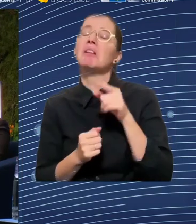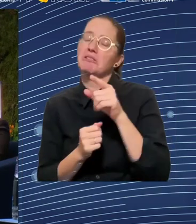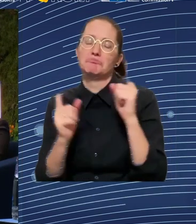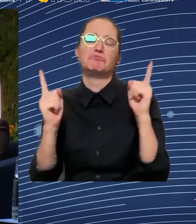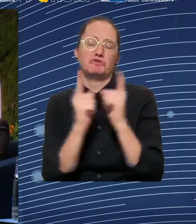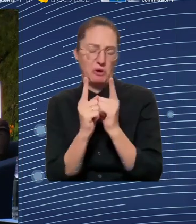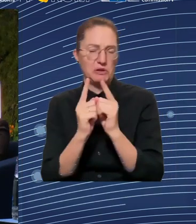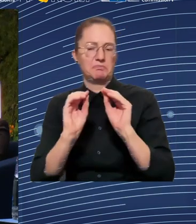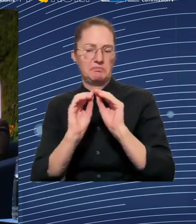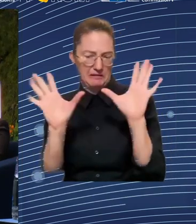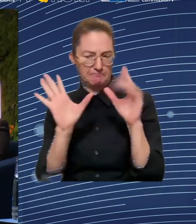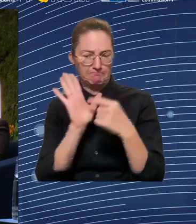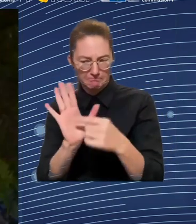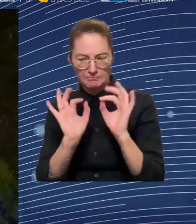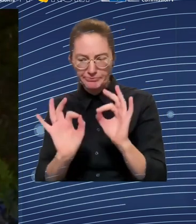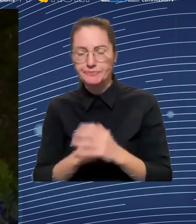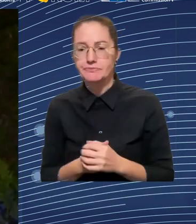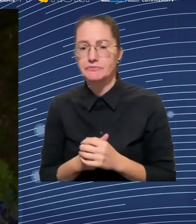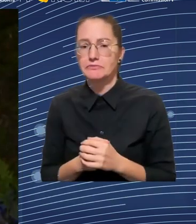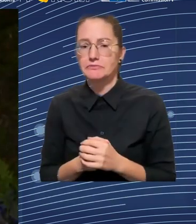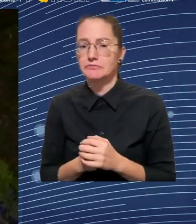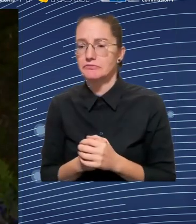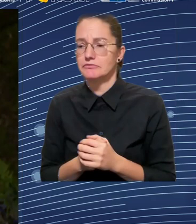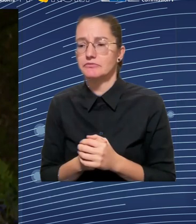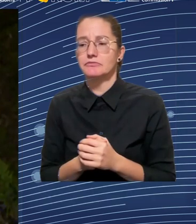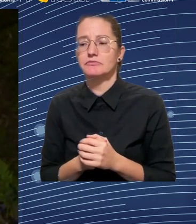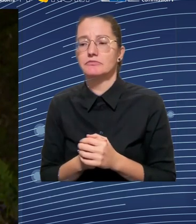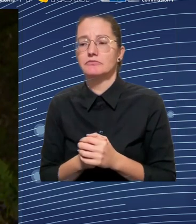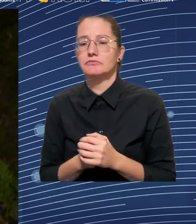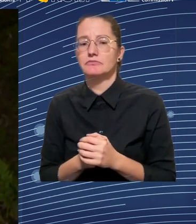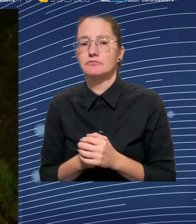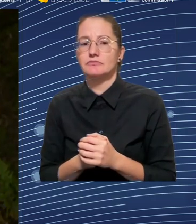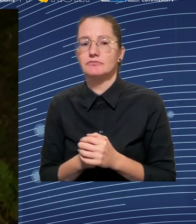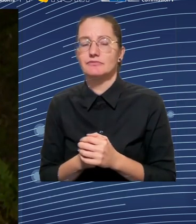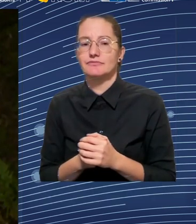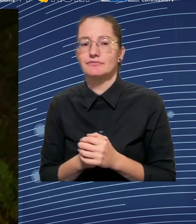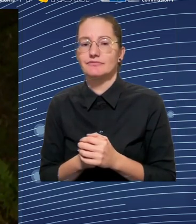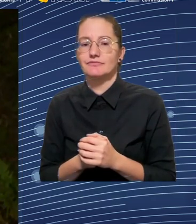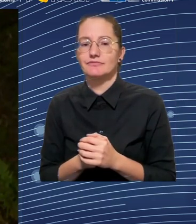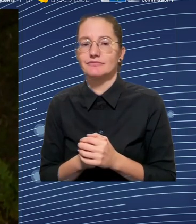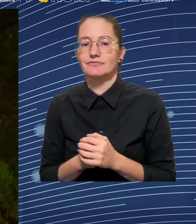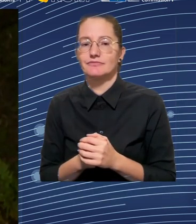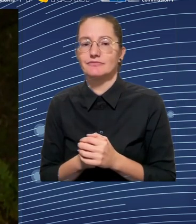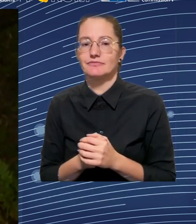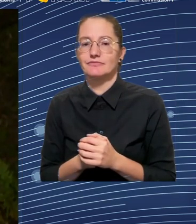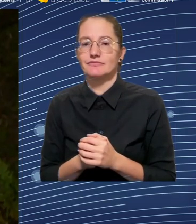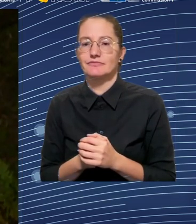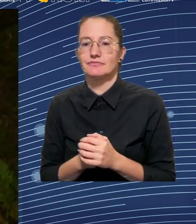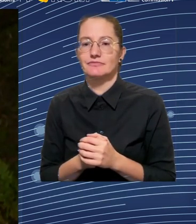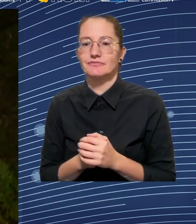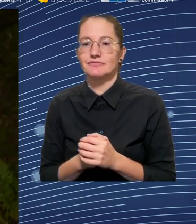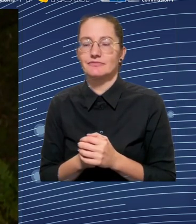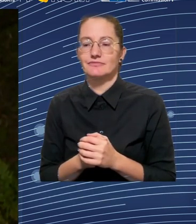and job characteristics in there. So I focused, for the sake of brevity here, only on the role of educational segregation,